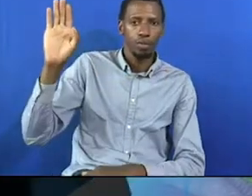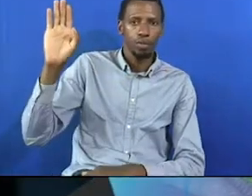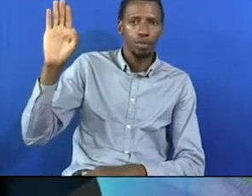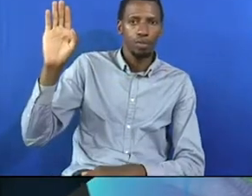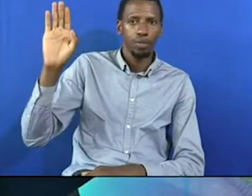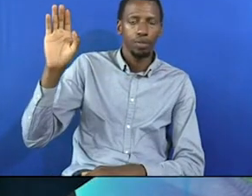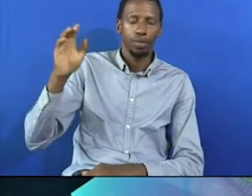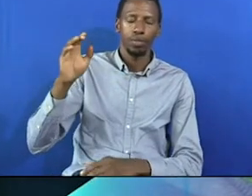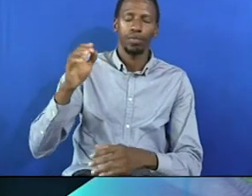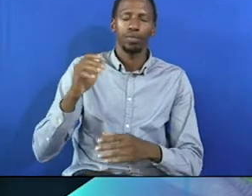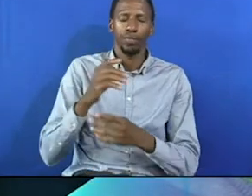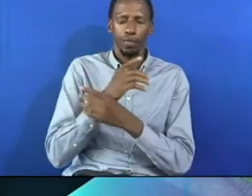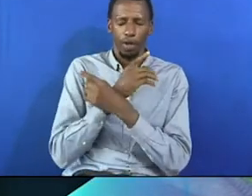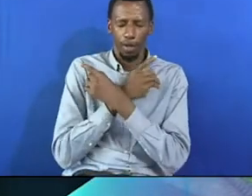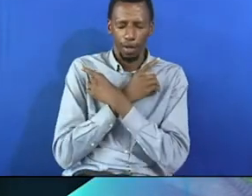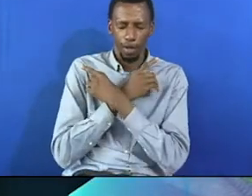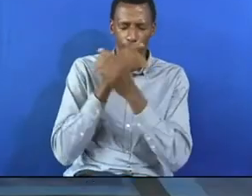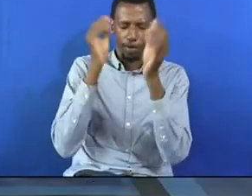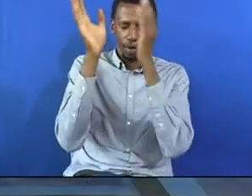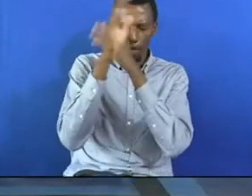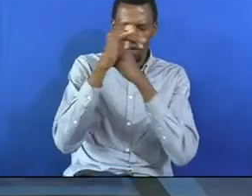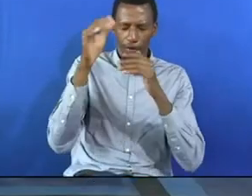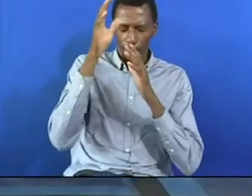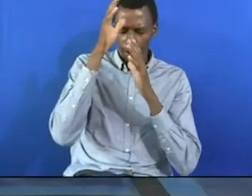Our dear Heavenly Father, look at these hands.